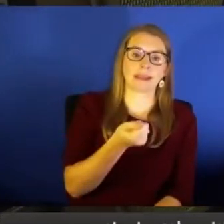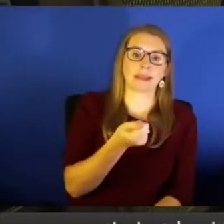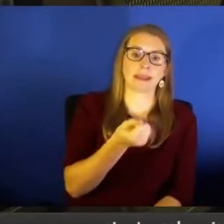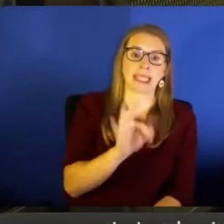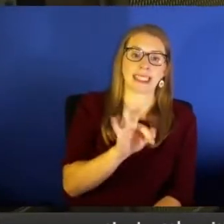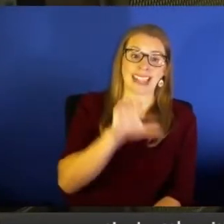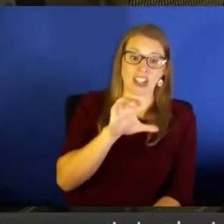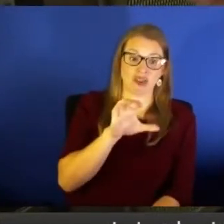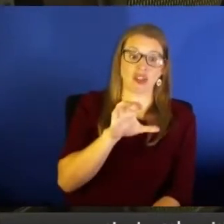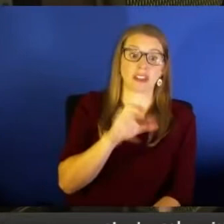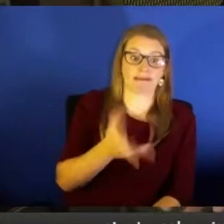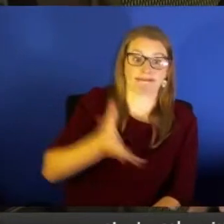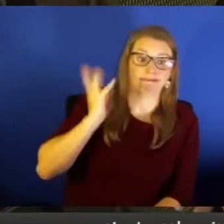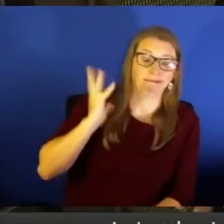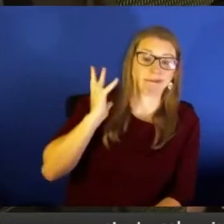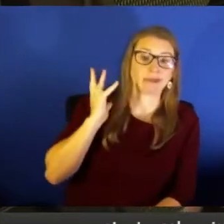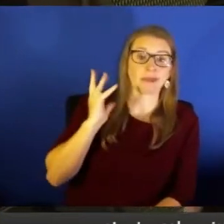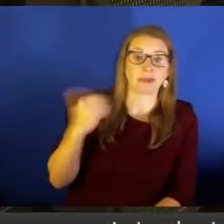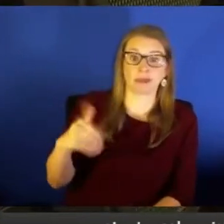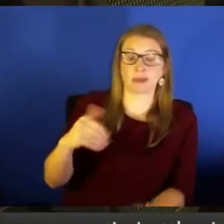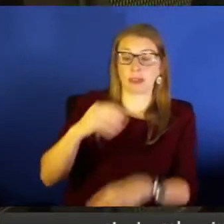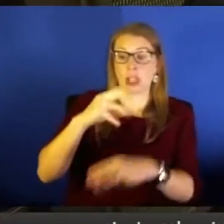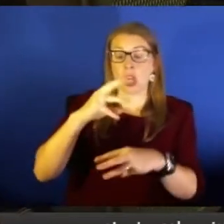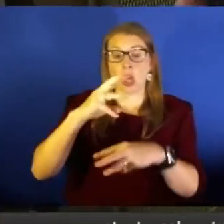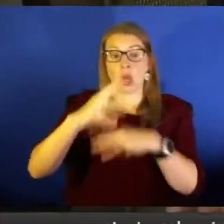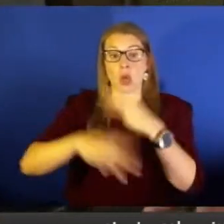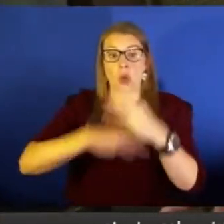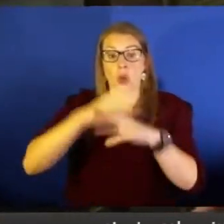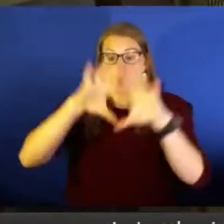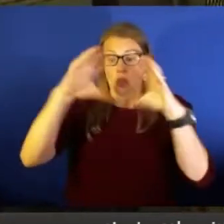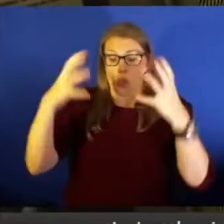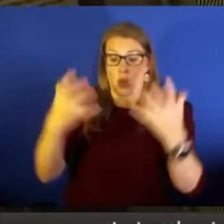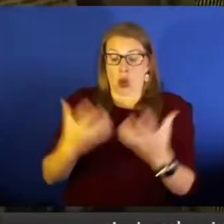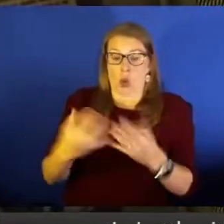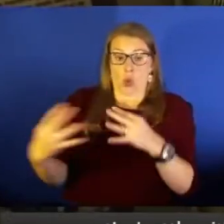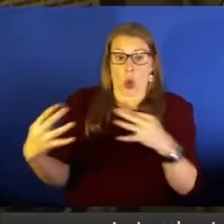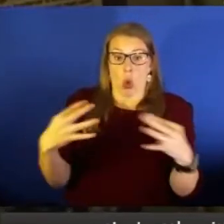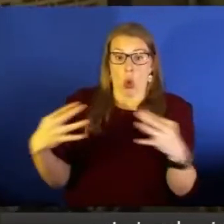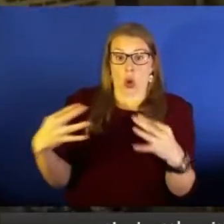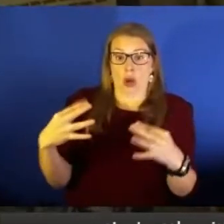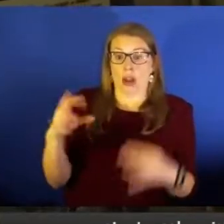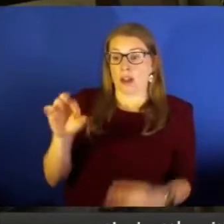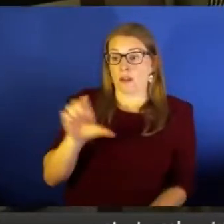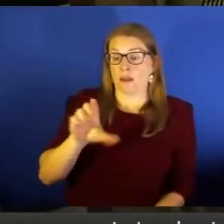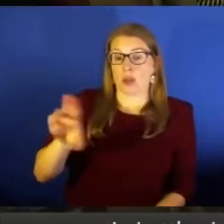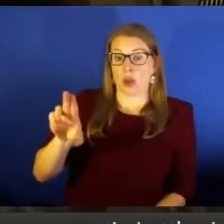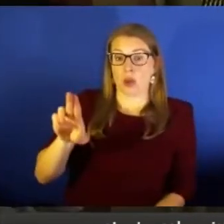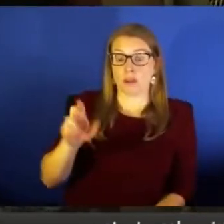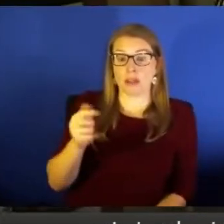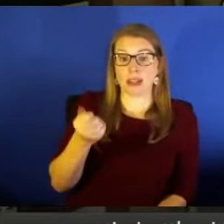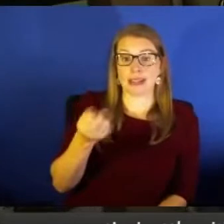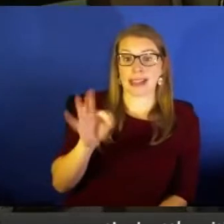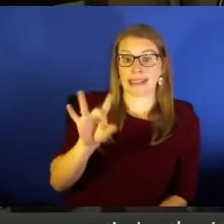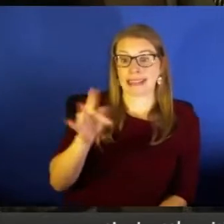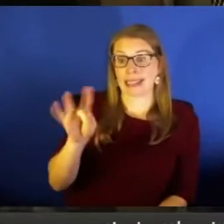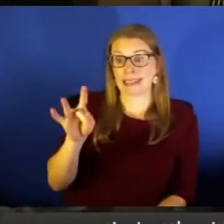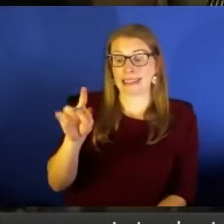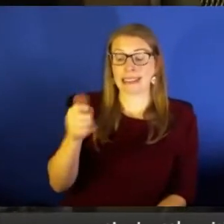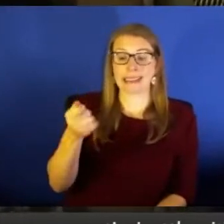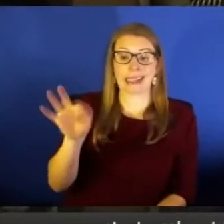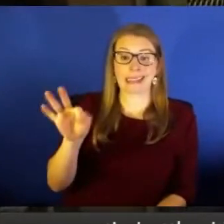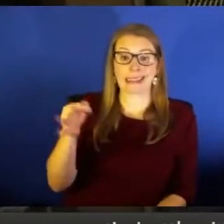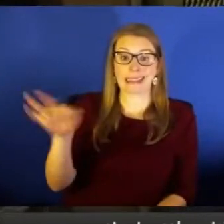we facing this massive global war, but then we get the flu of 1918, 1919. Here in Kansas City, it